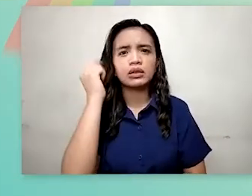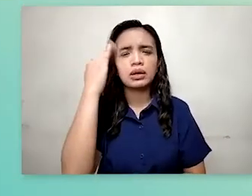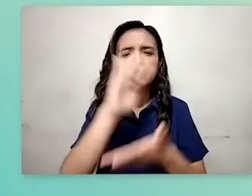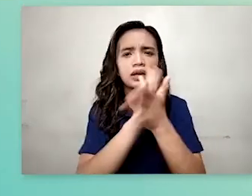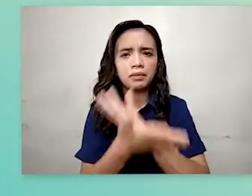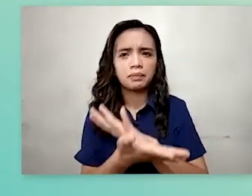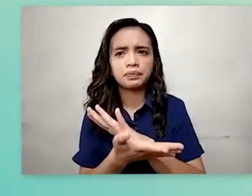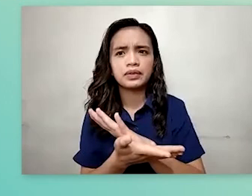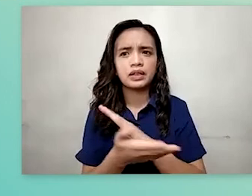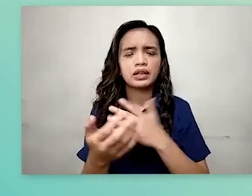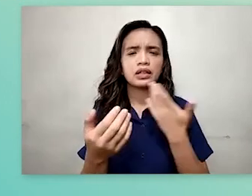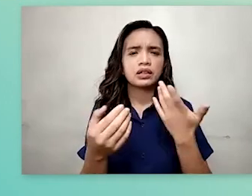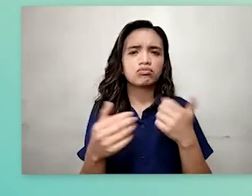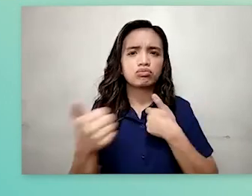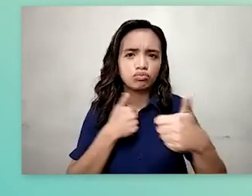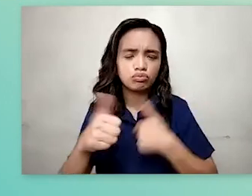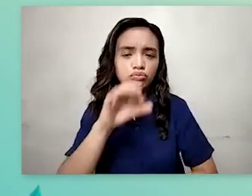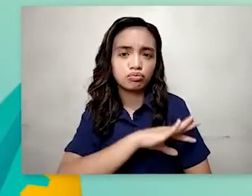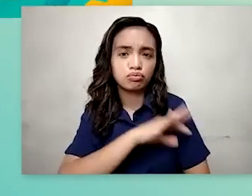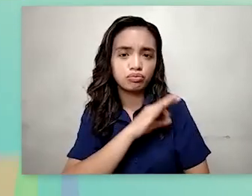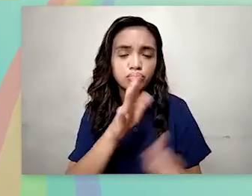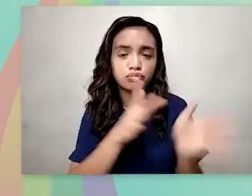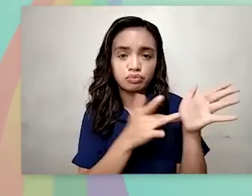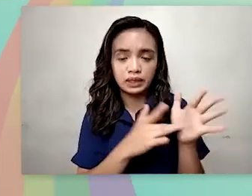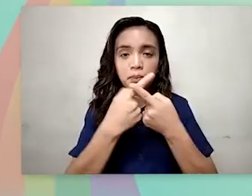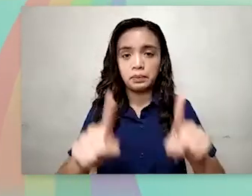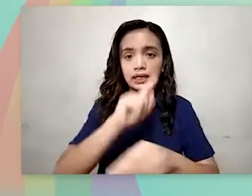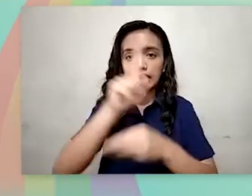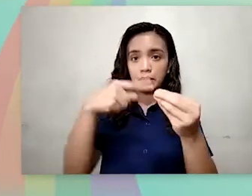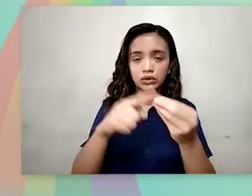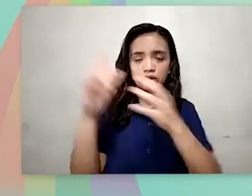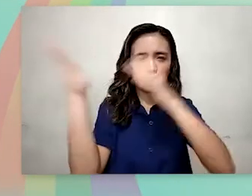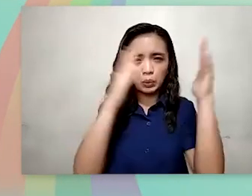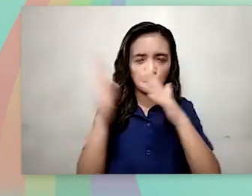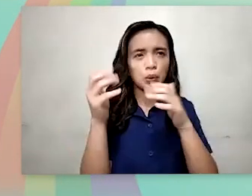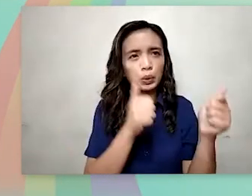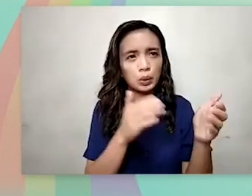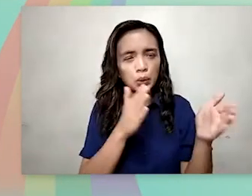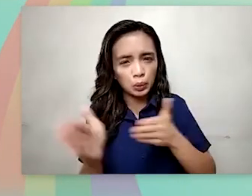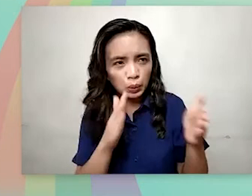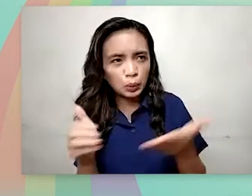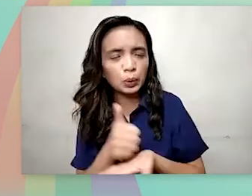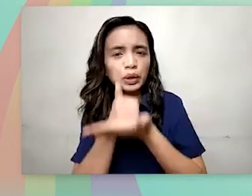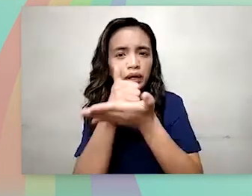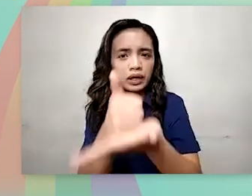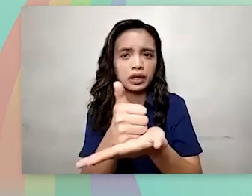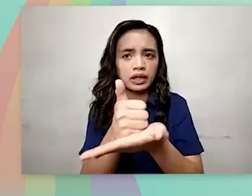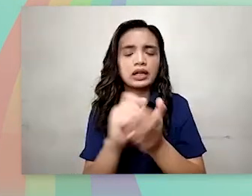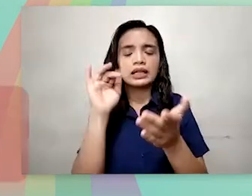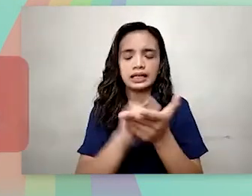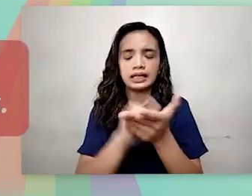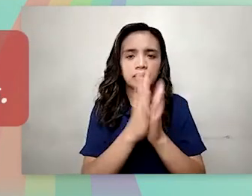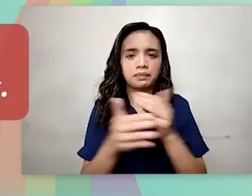take this because this becomes my competitive advantage. But in reality, if we talk about resiliency and disaster preparedness, disaster